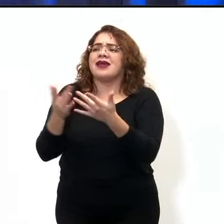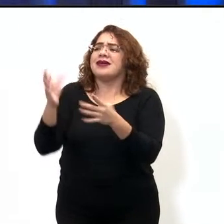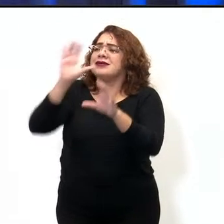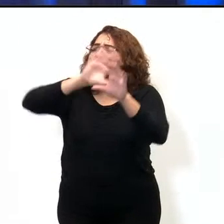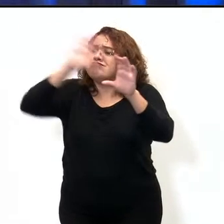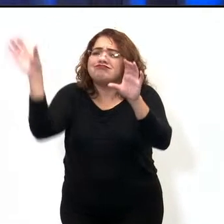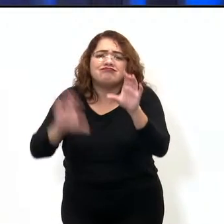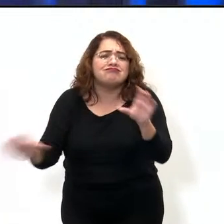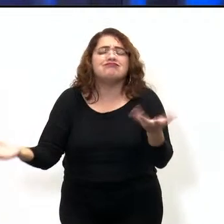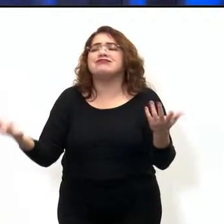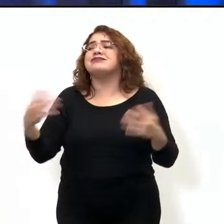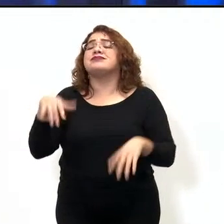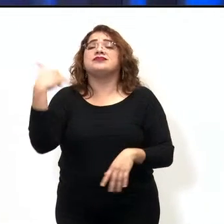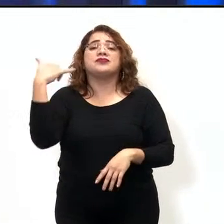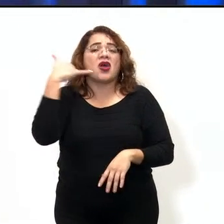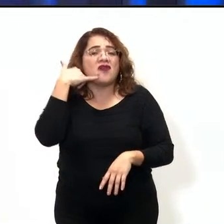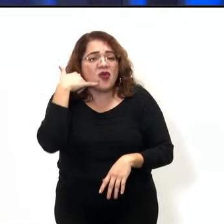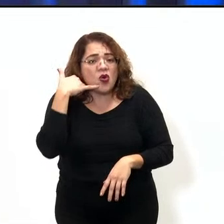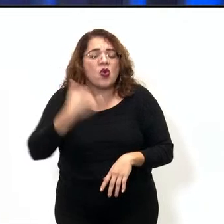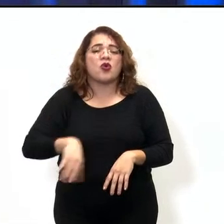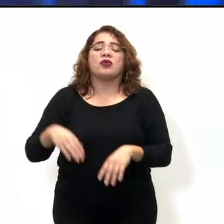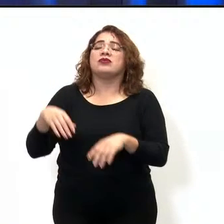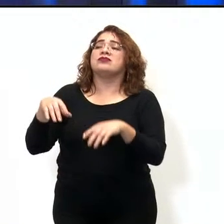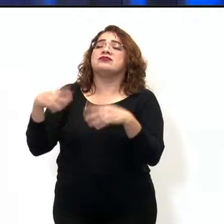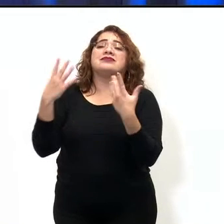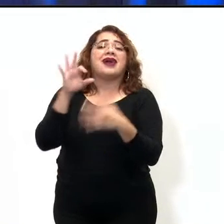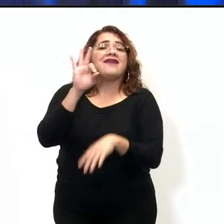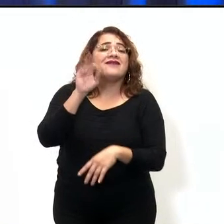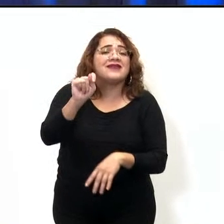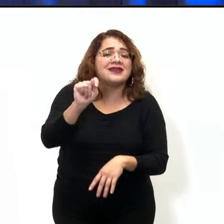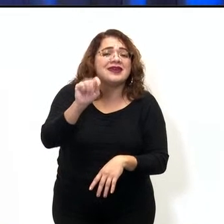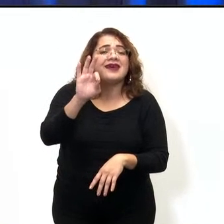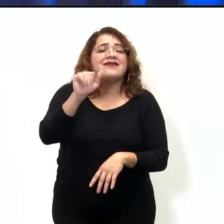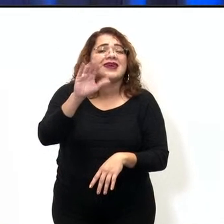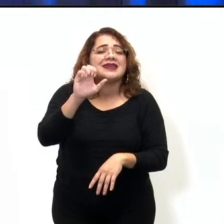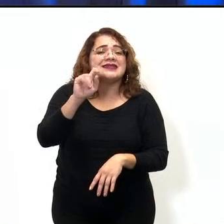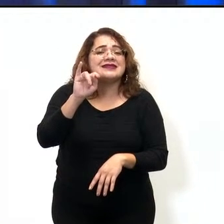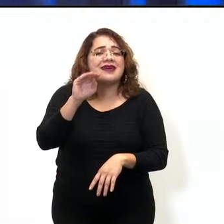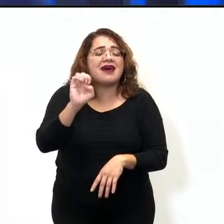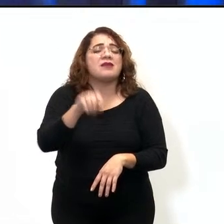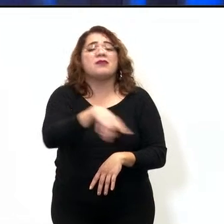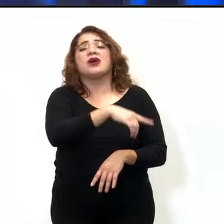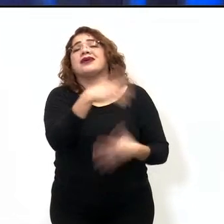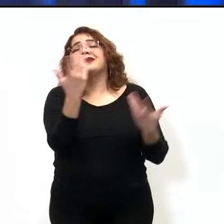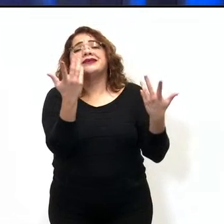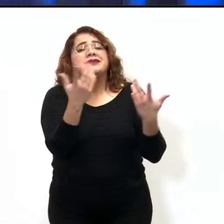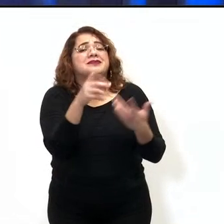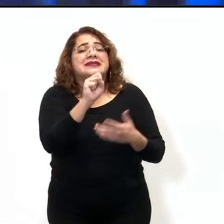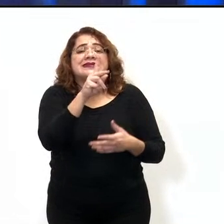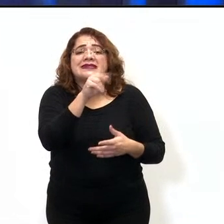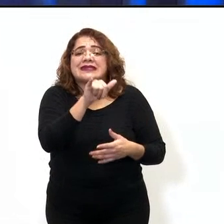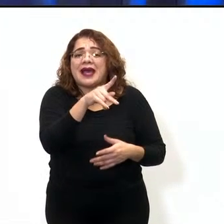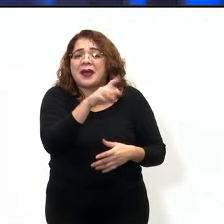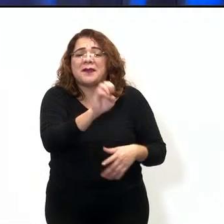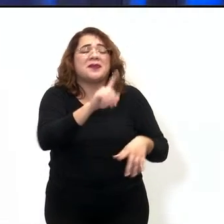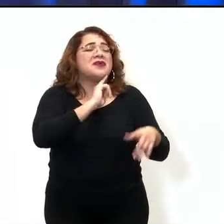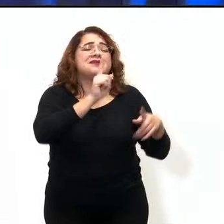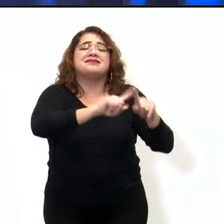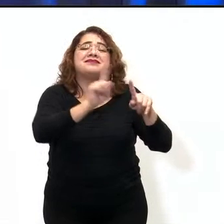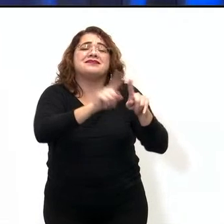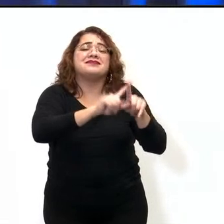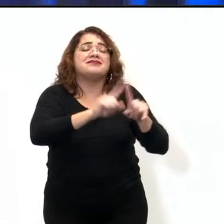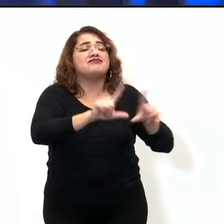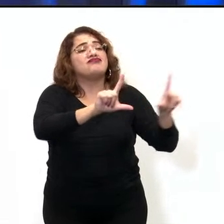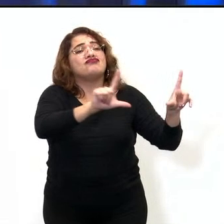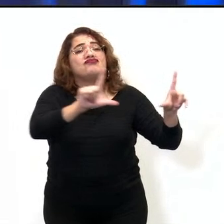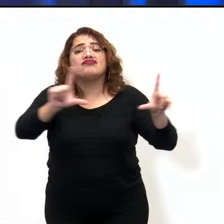Pick up the phone, leave notes, FaceTime or Zoom. All these different ways are ways of connectedness, and I encourage all